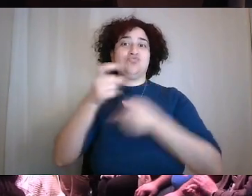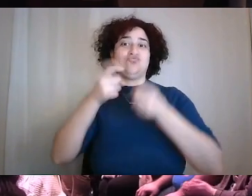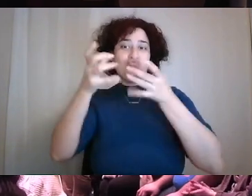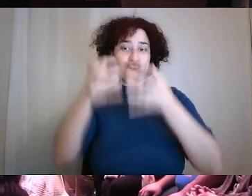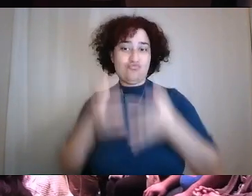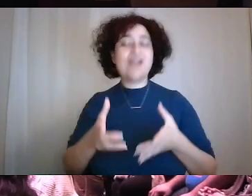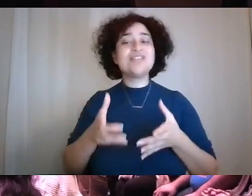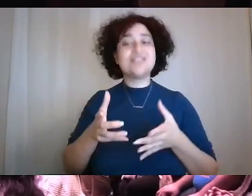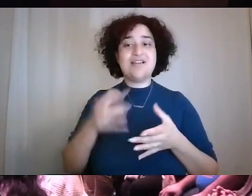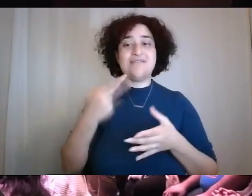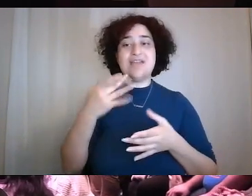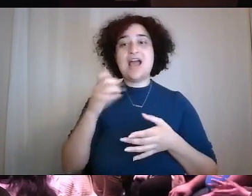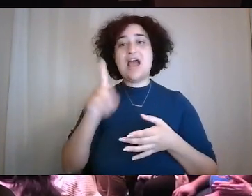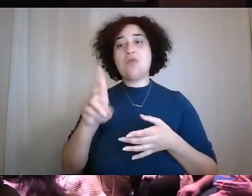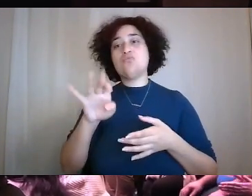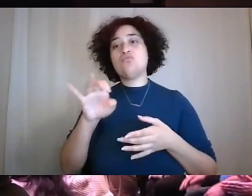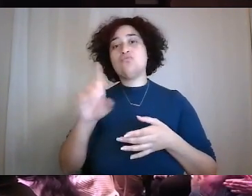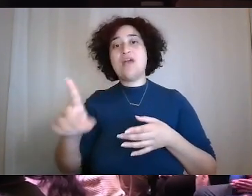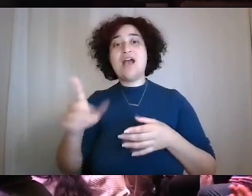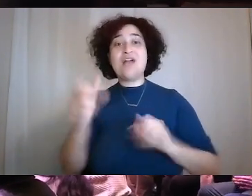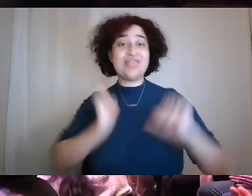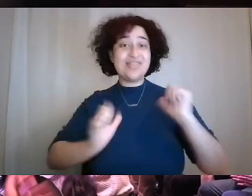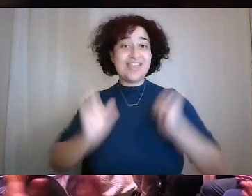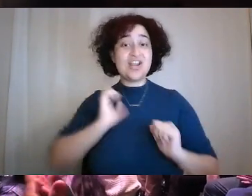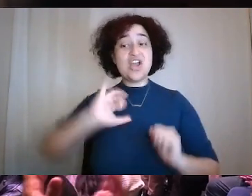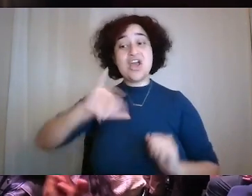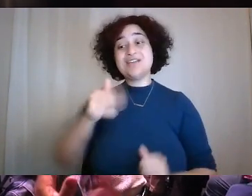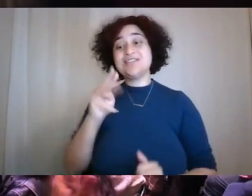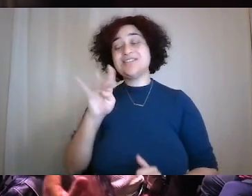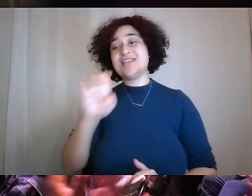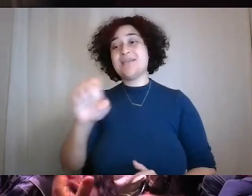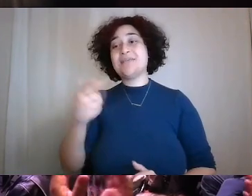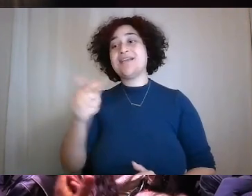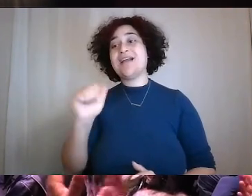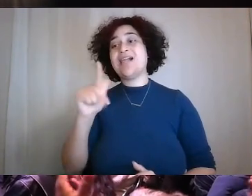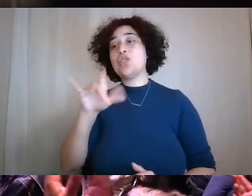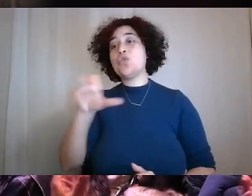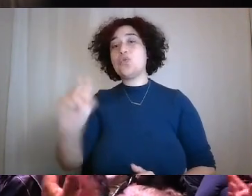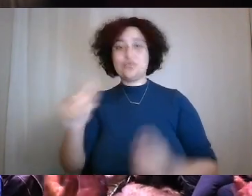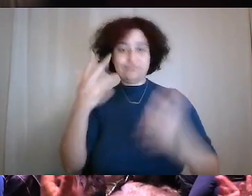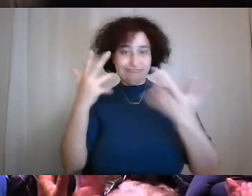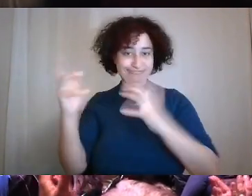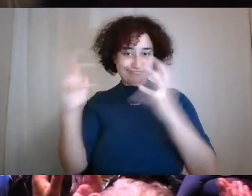Commons, Jamie Galoon. So everyone give her a big round of applause, please.